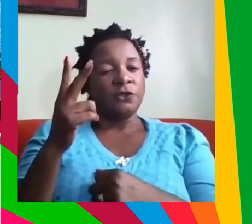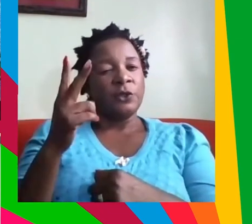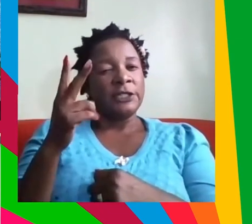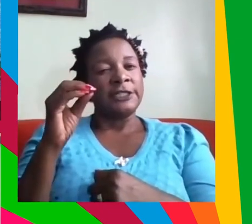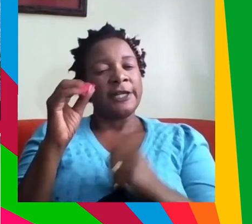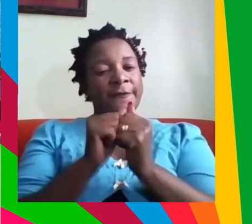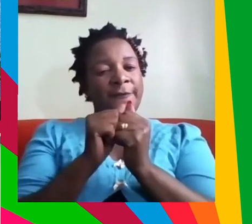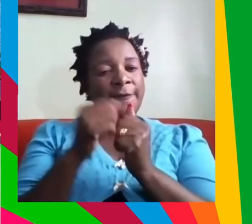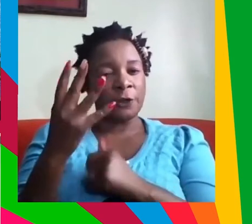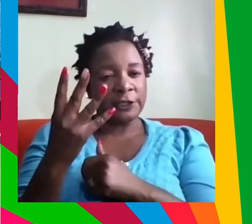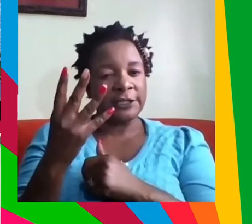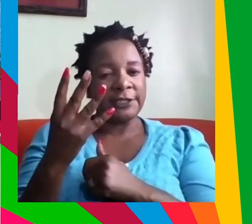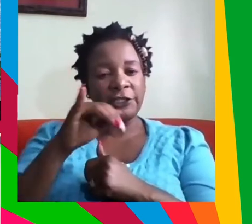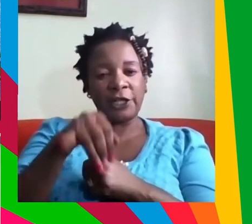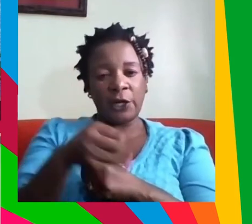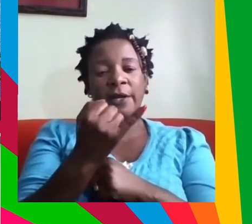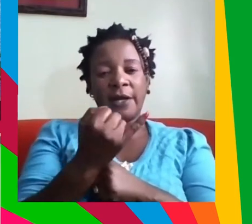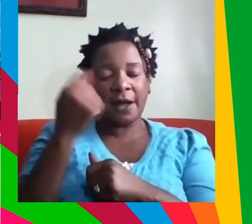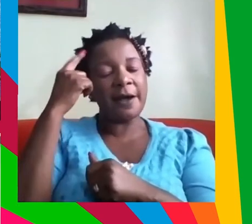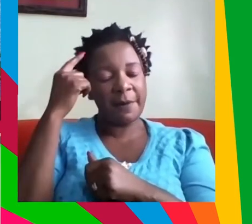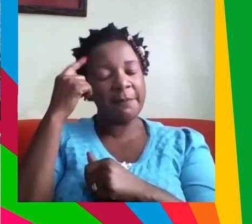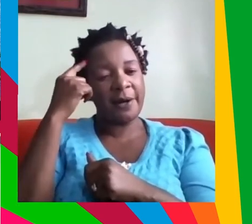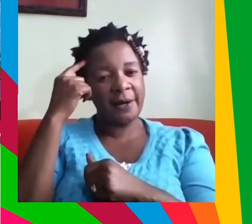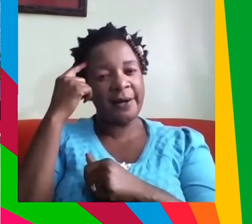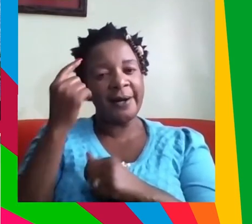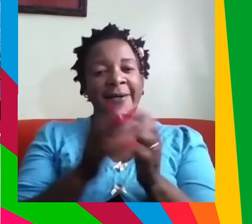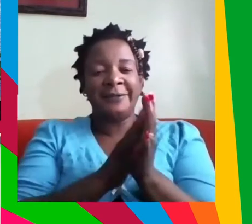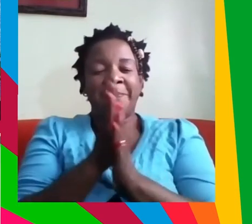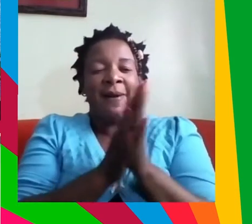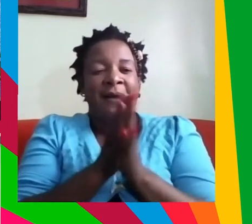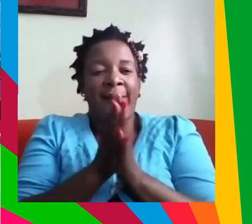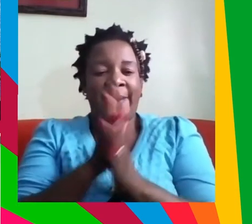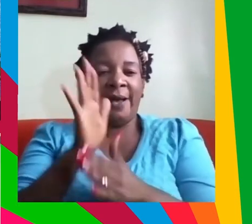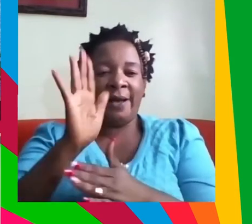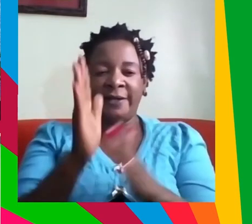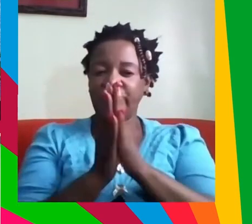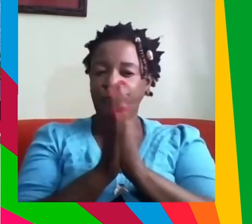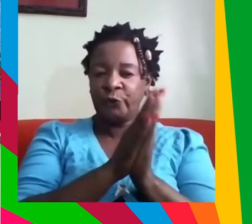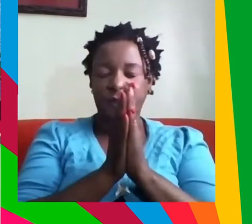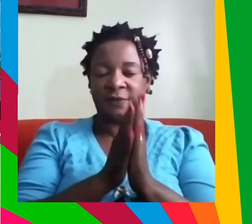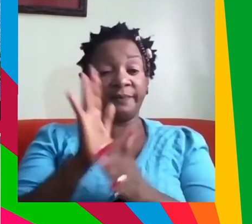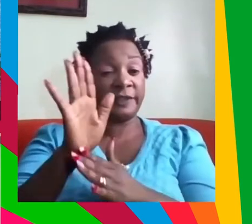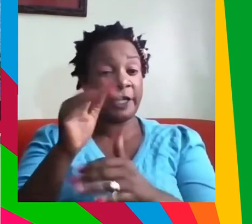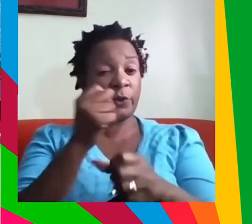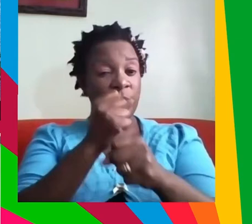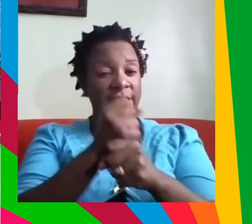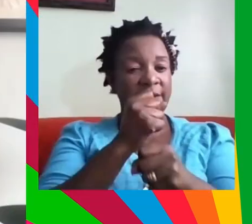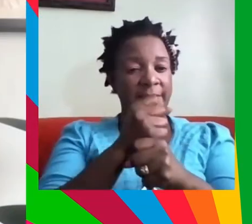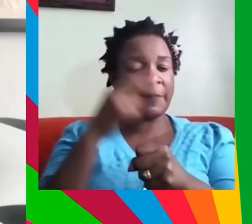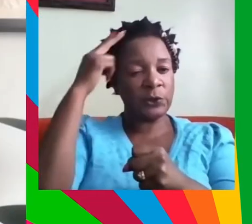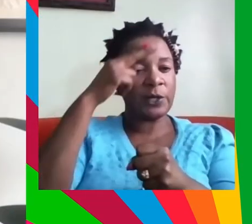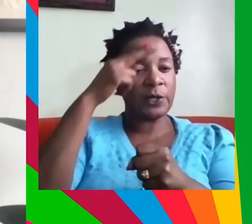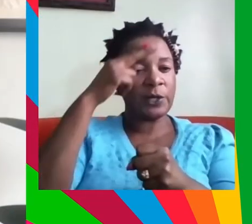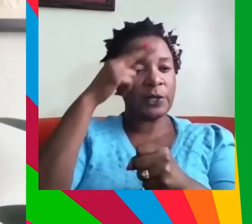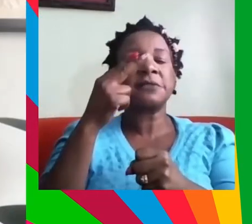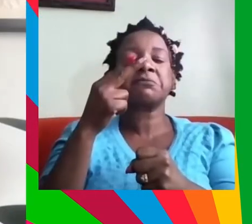2014 in January. And I remember being very, very inspired by her stories and by her work. And it made me realize the power of